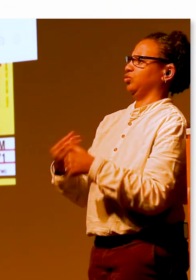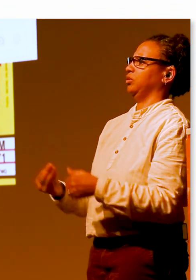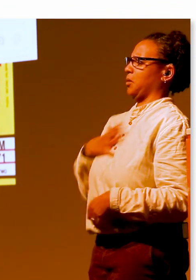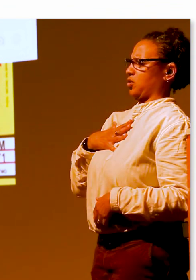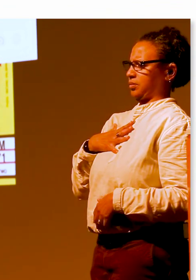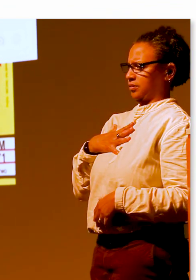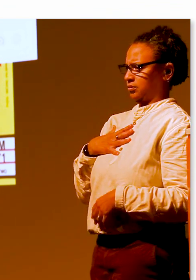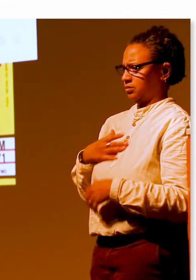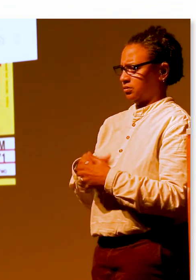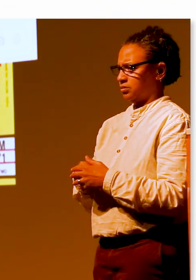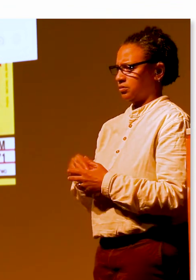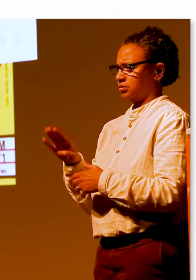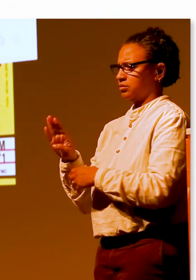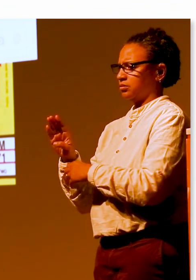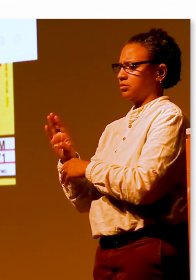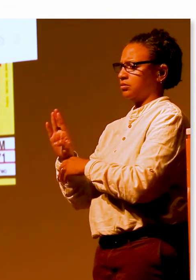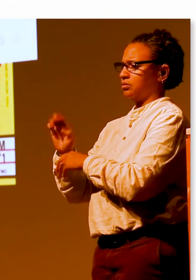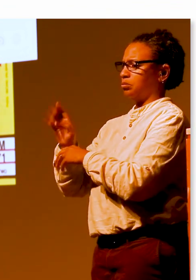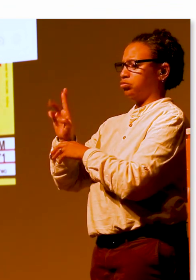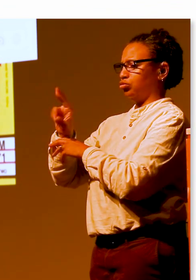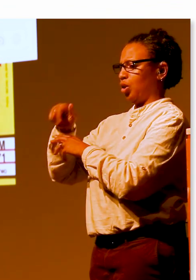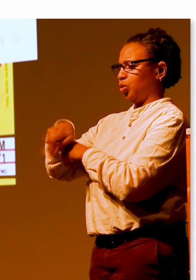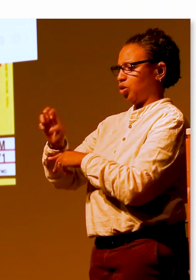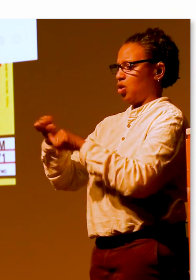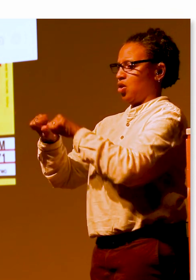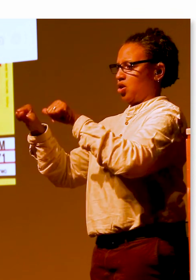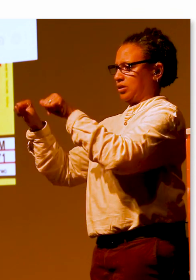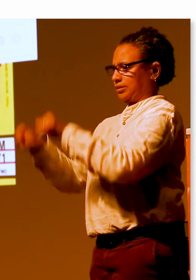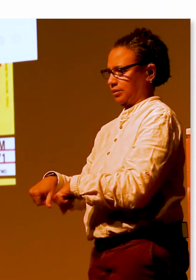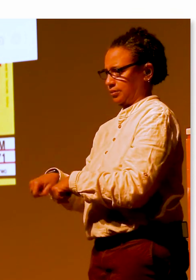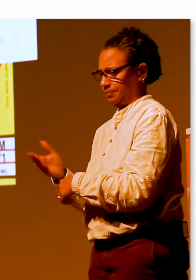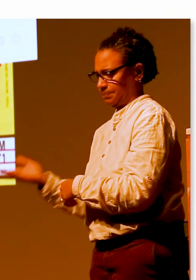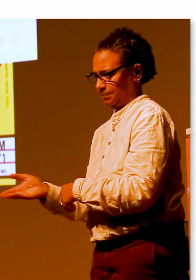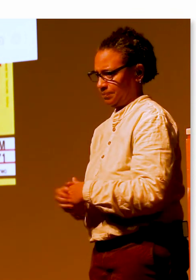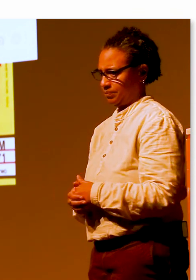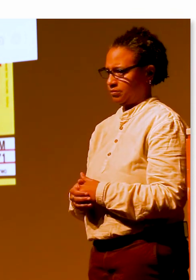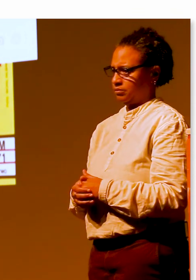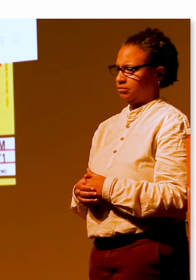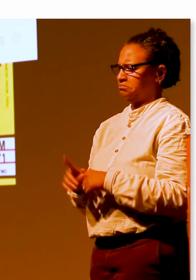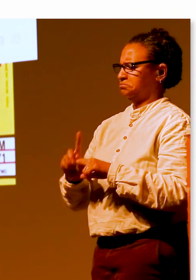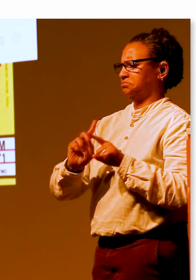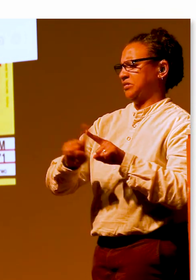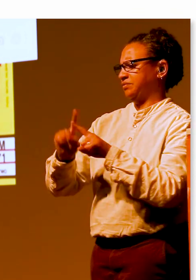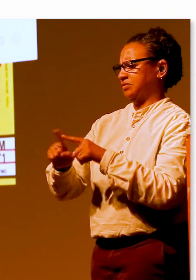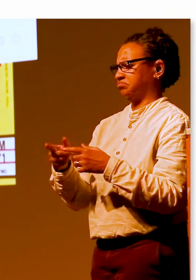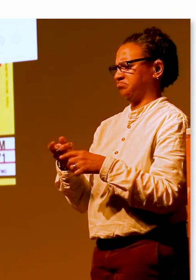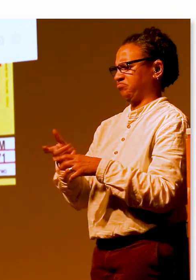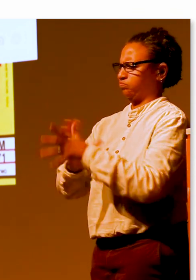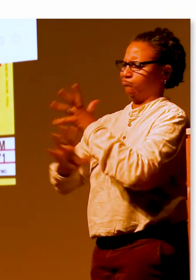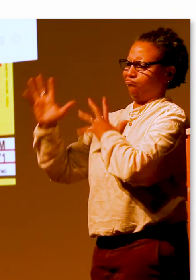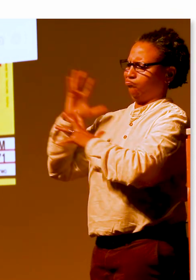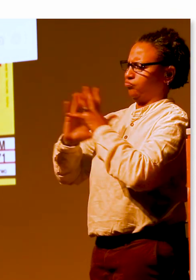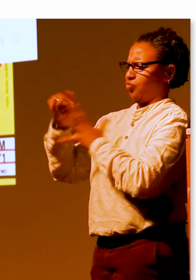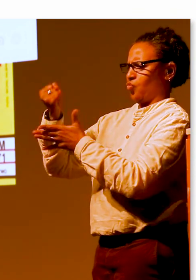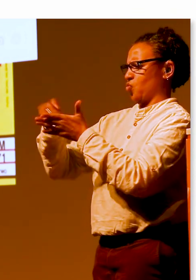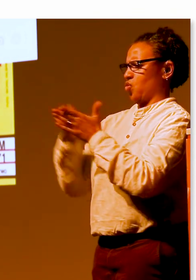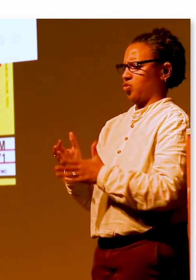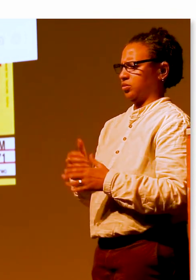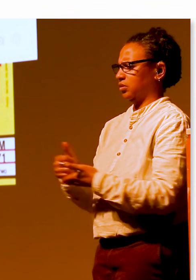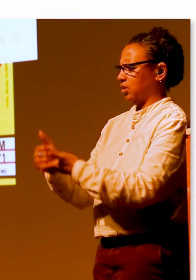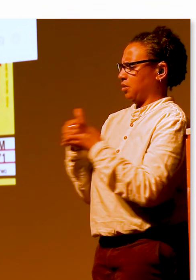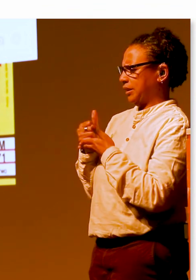these other wonderful things from the past, and really learning how to think critically and put my thinking cap